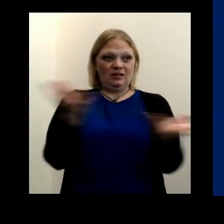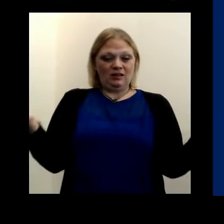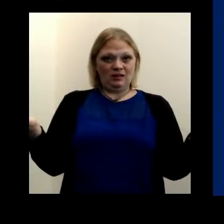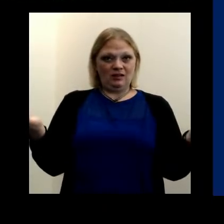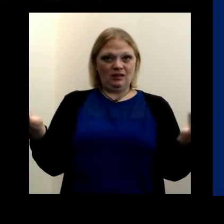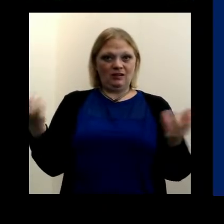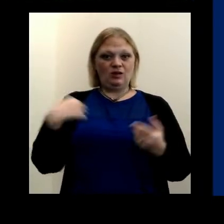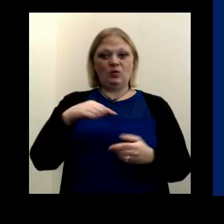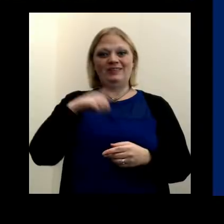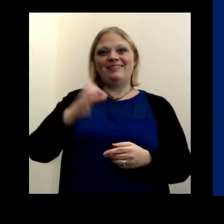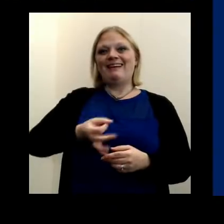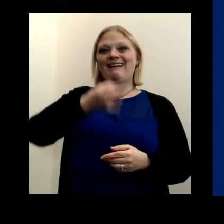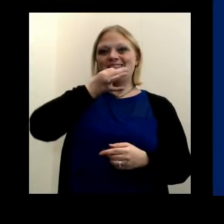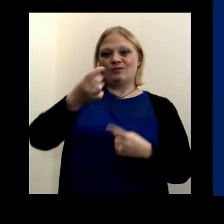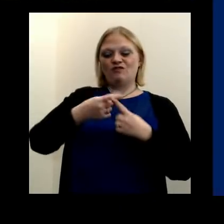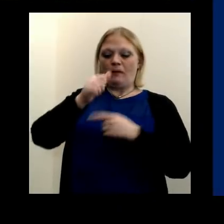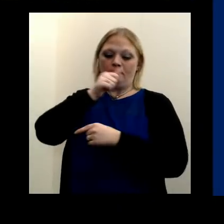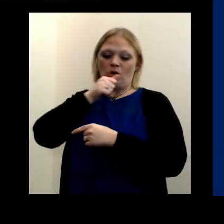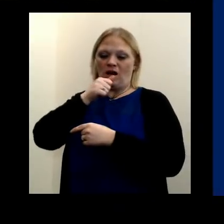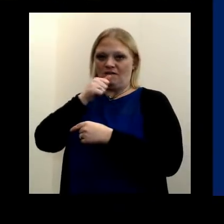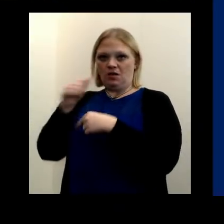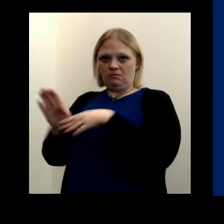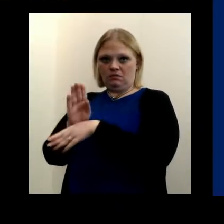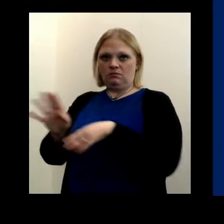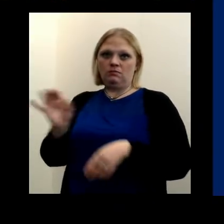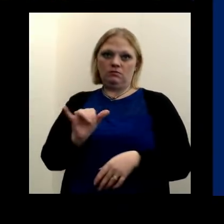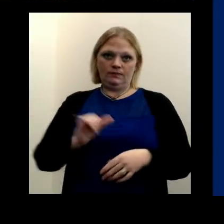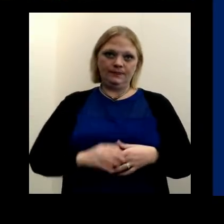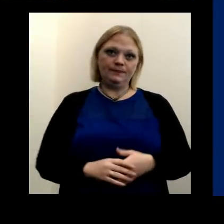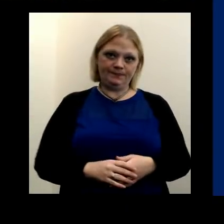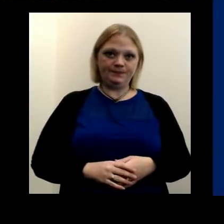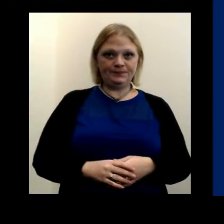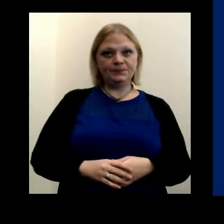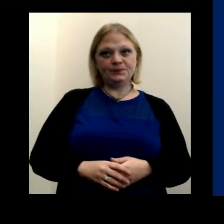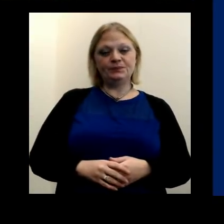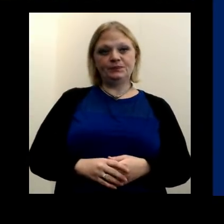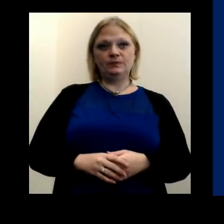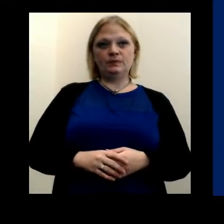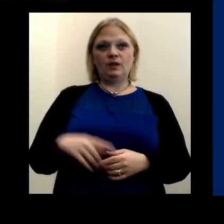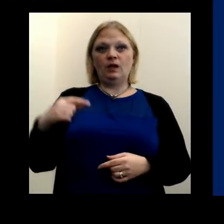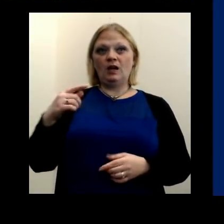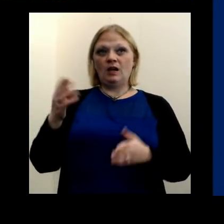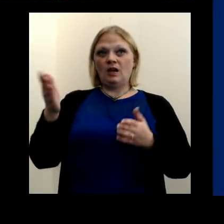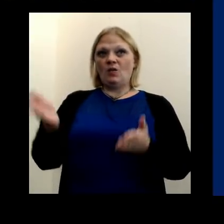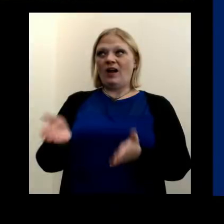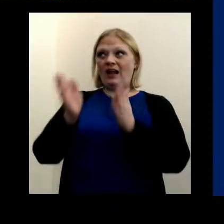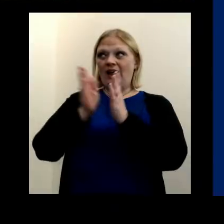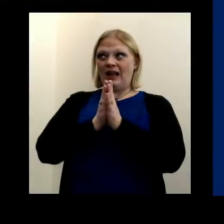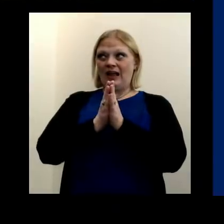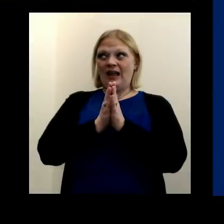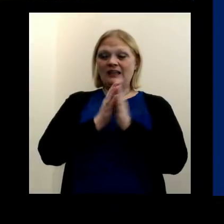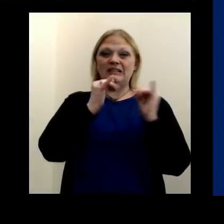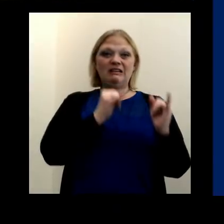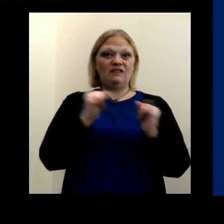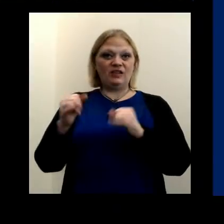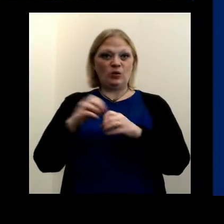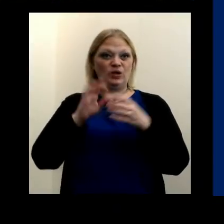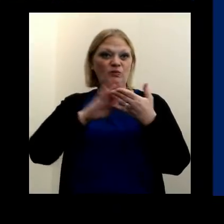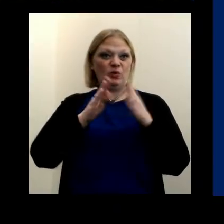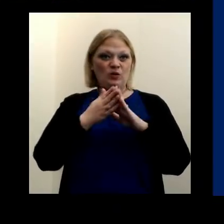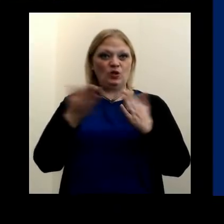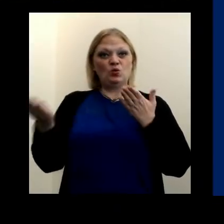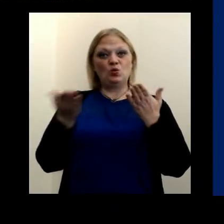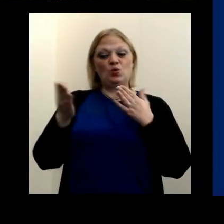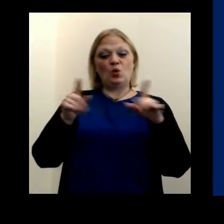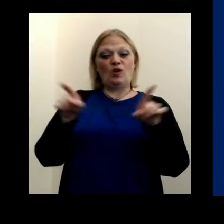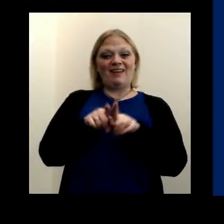some experts from the private sector to help us as well. So I asked an individual in our community to serve as a